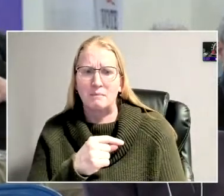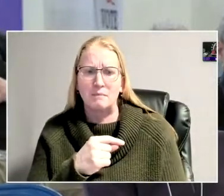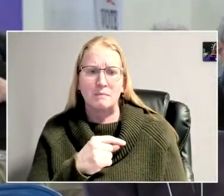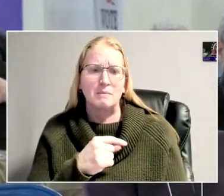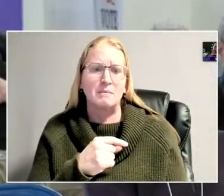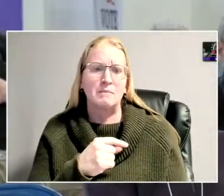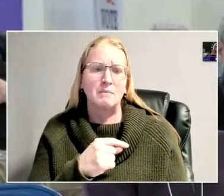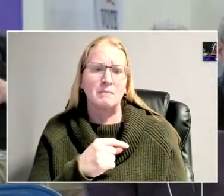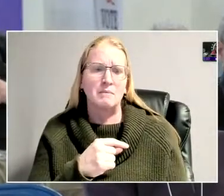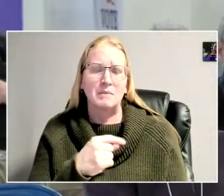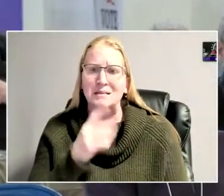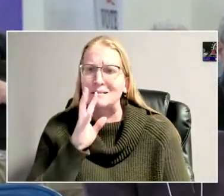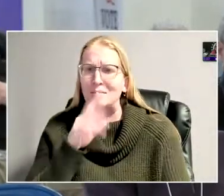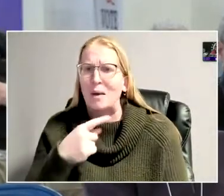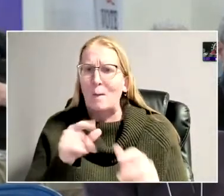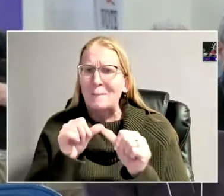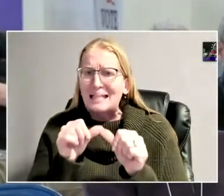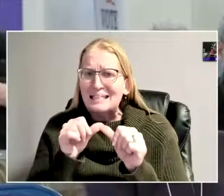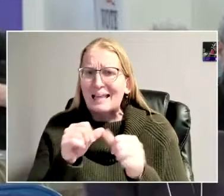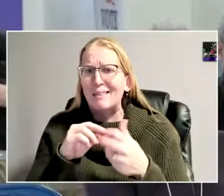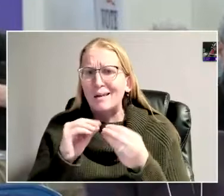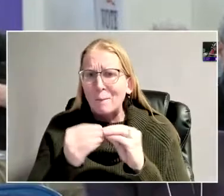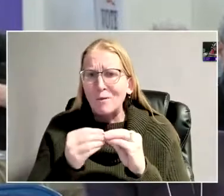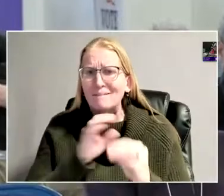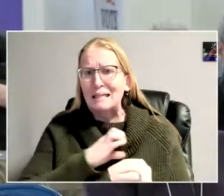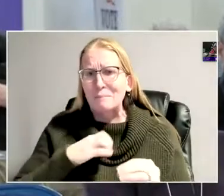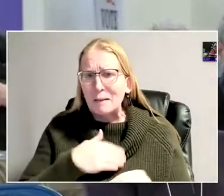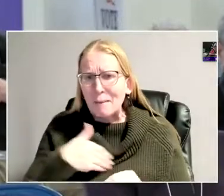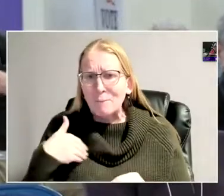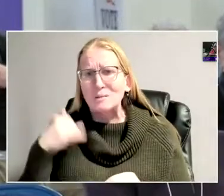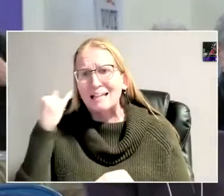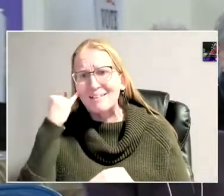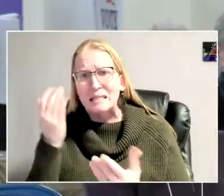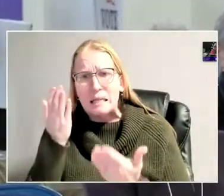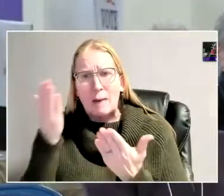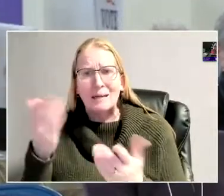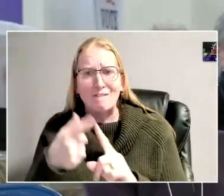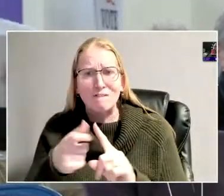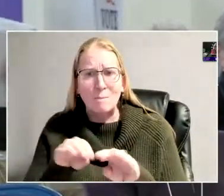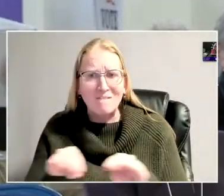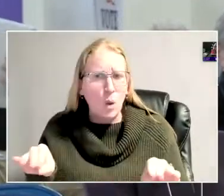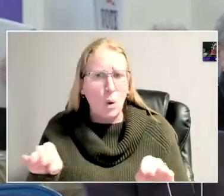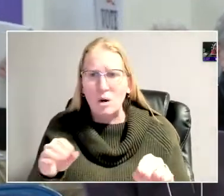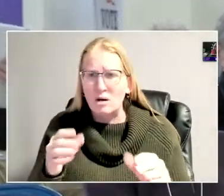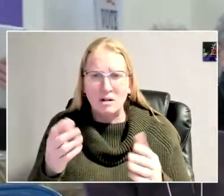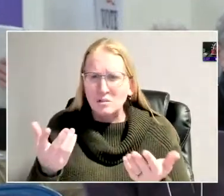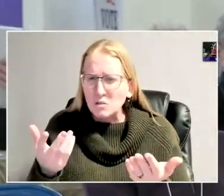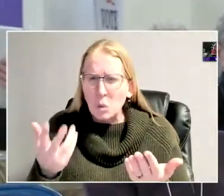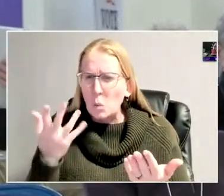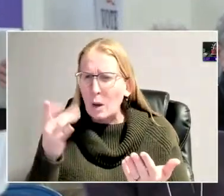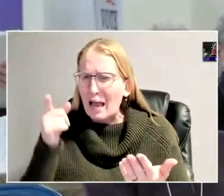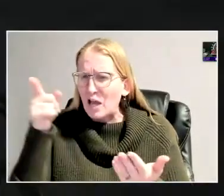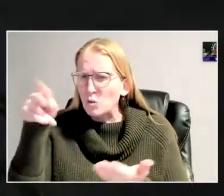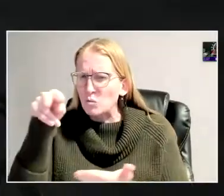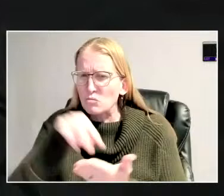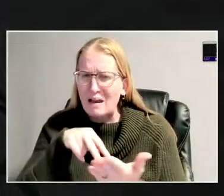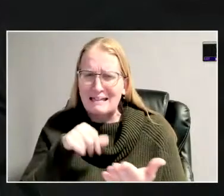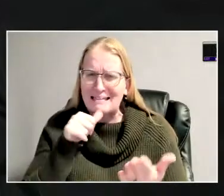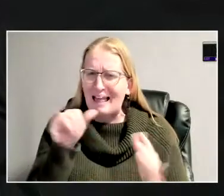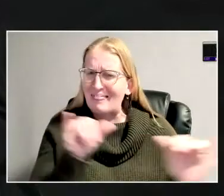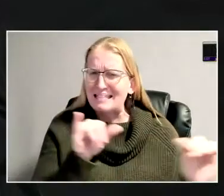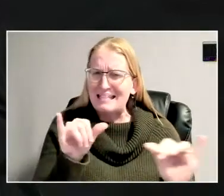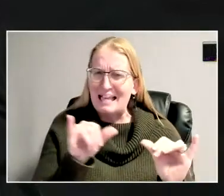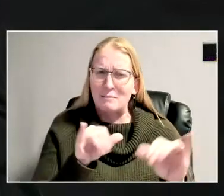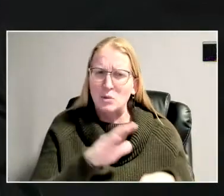members and whether or not they're going to be nominated from the floor and so forth are we am I confused yes that